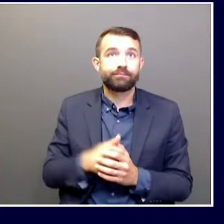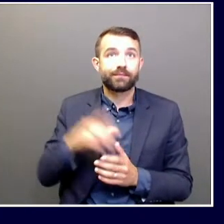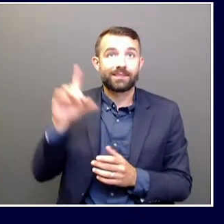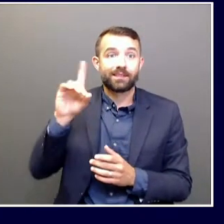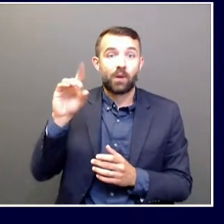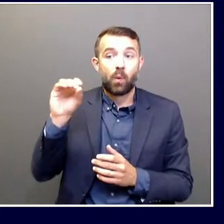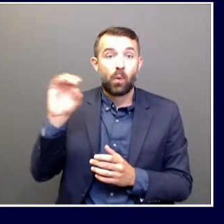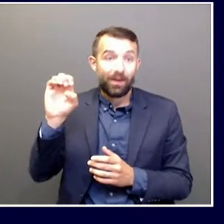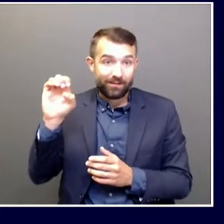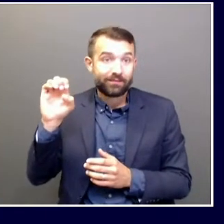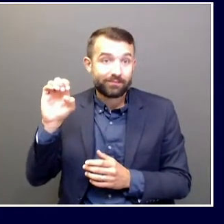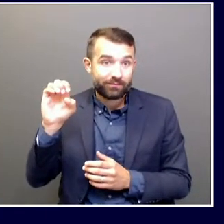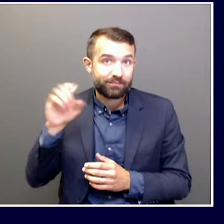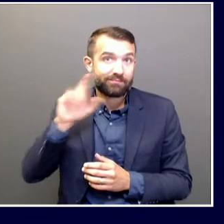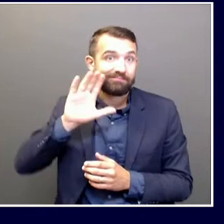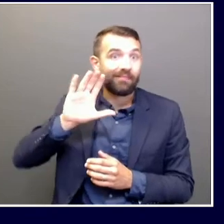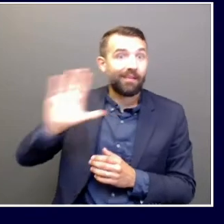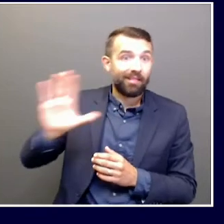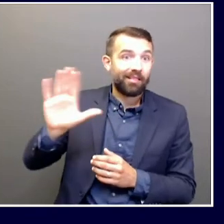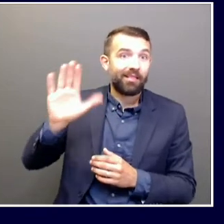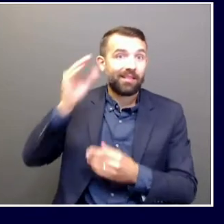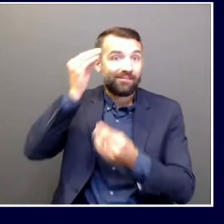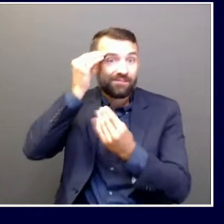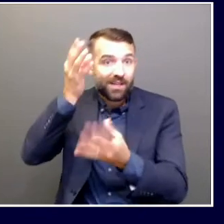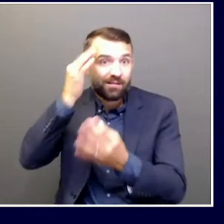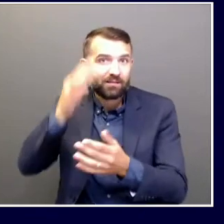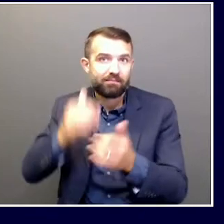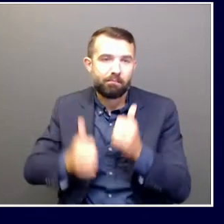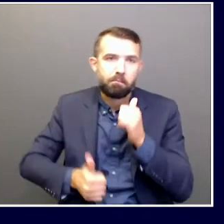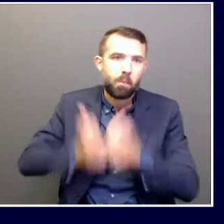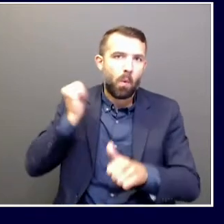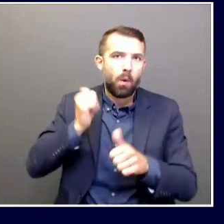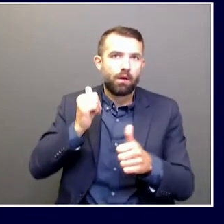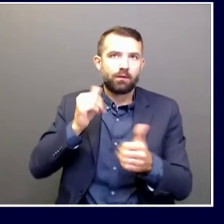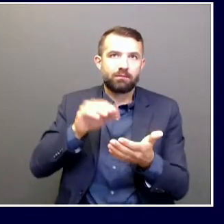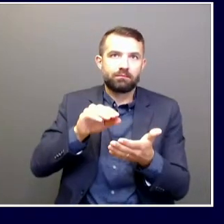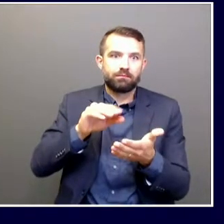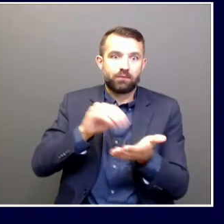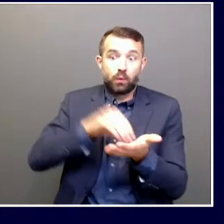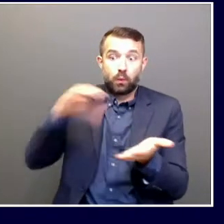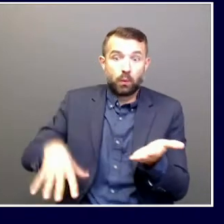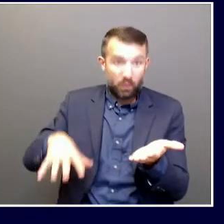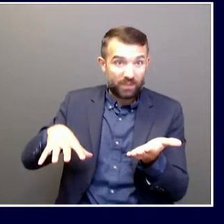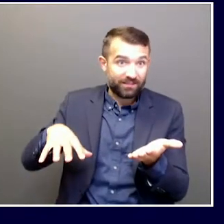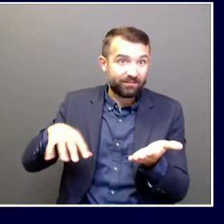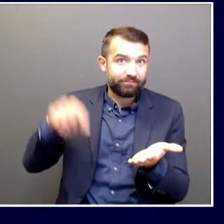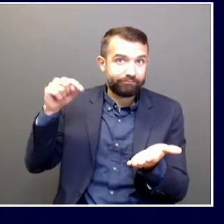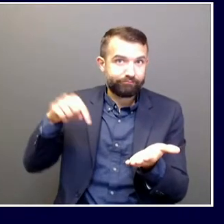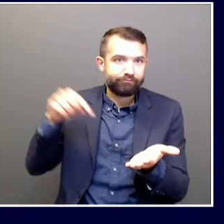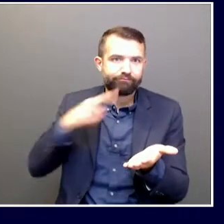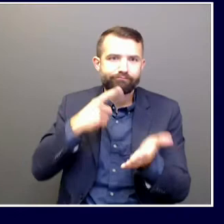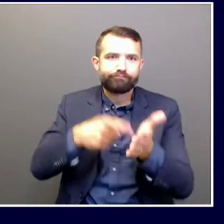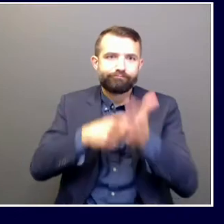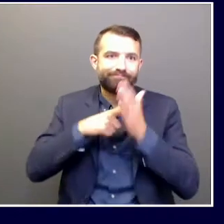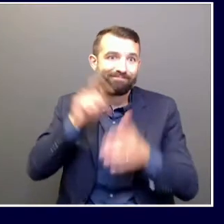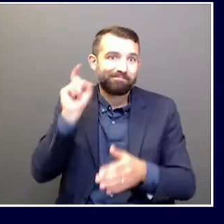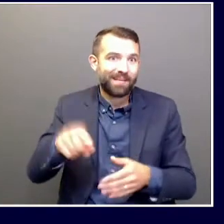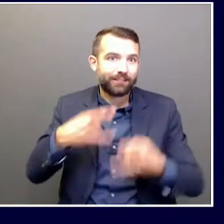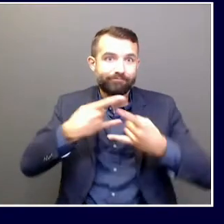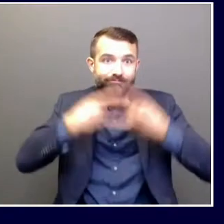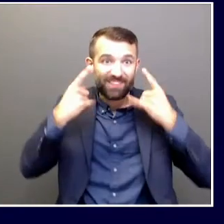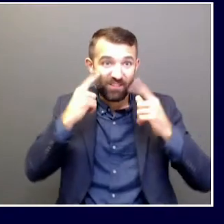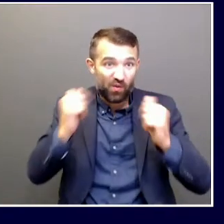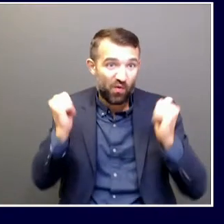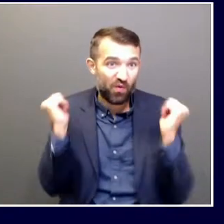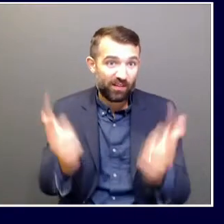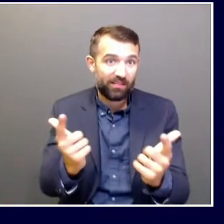vast majority of students are in schools with universal masking policies. But here again, there are some